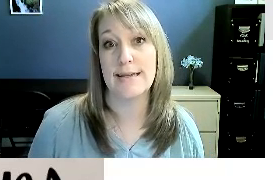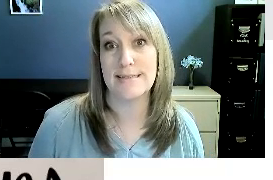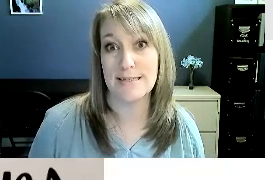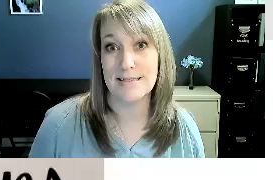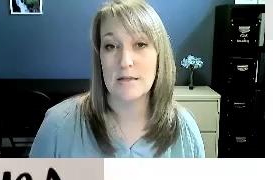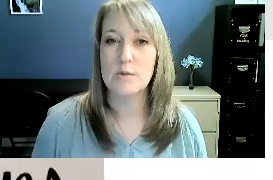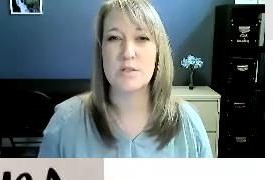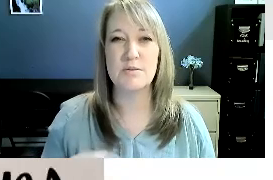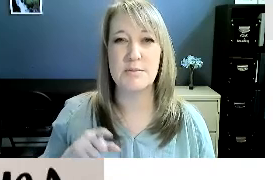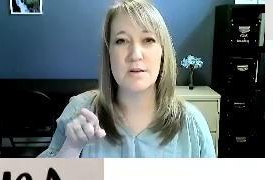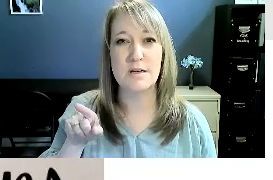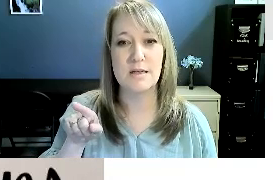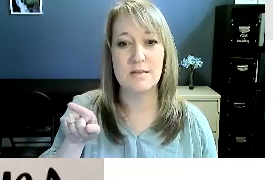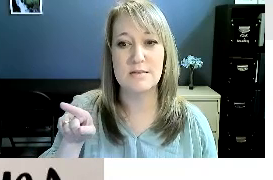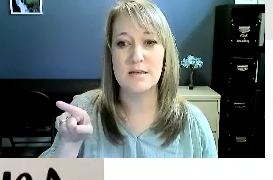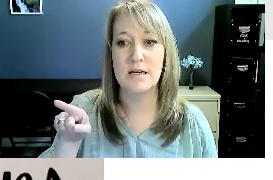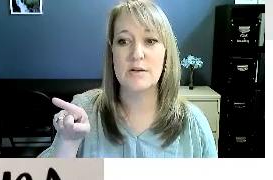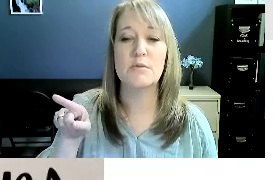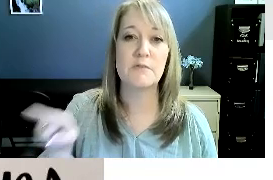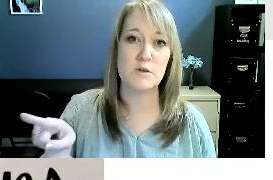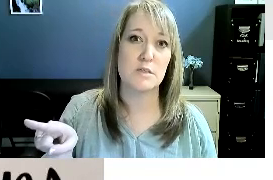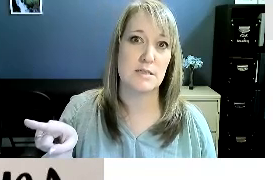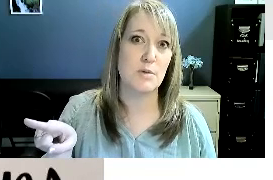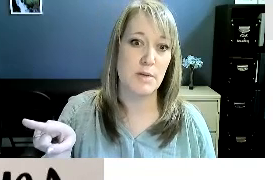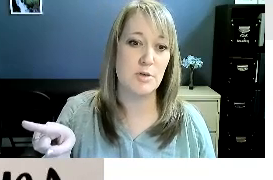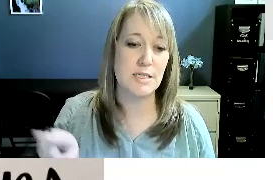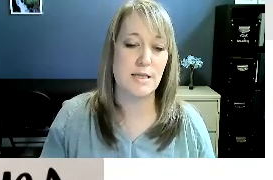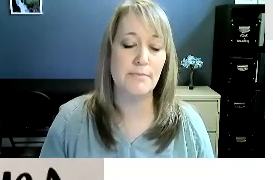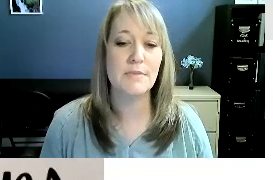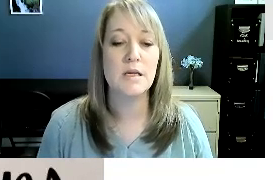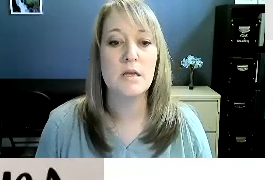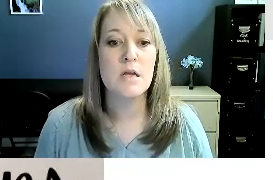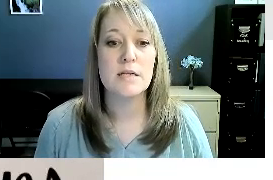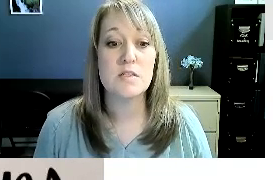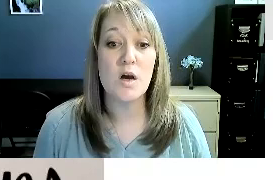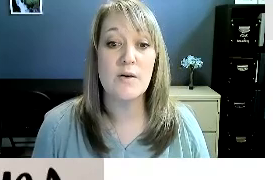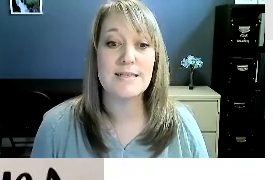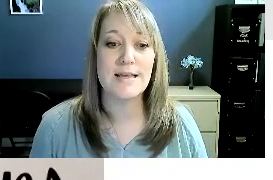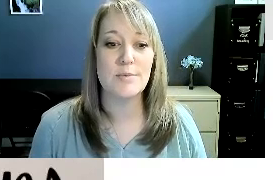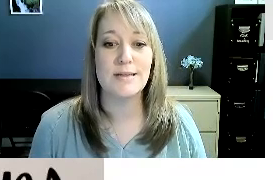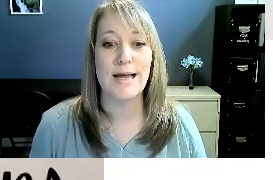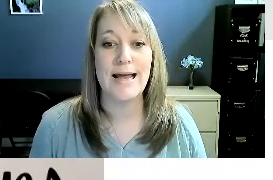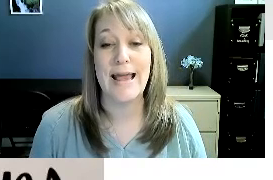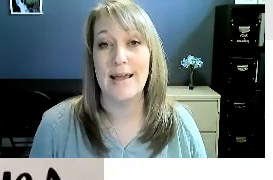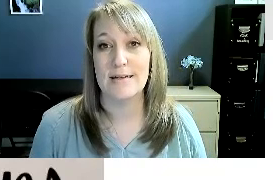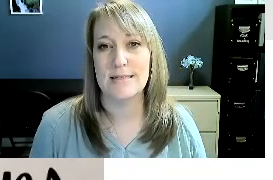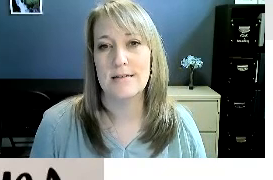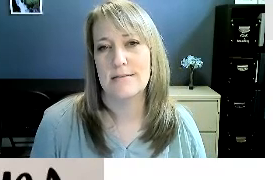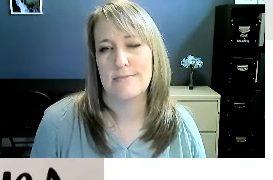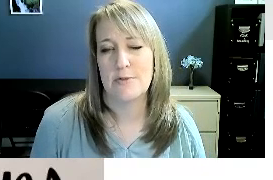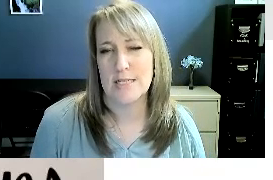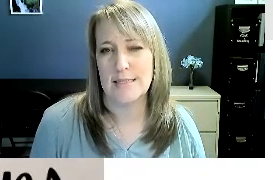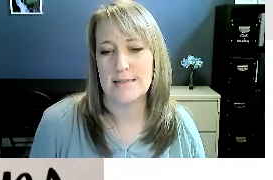word deixis, which, remember, is how you refer to someone by pointing to them. And so it's labeled